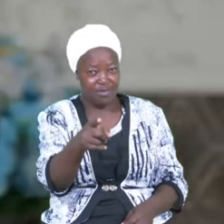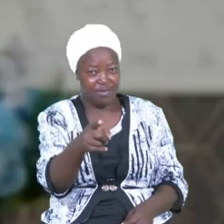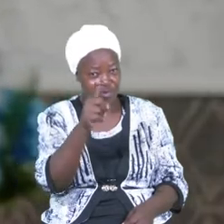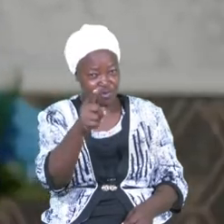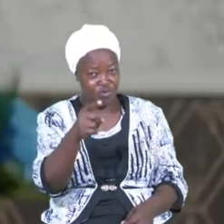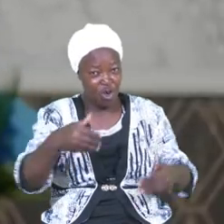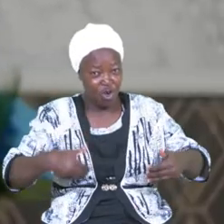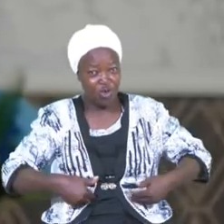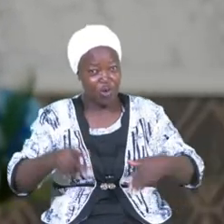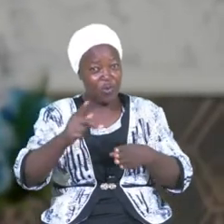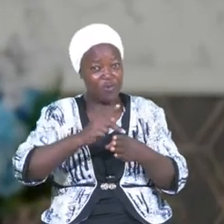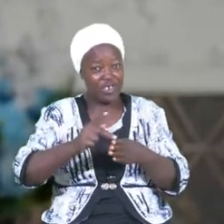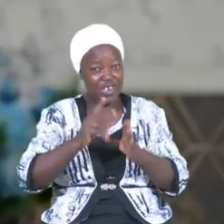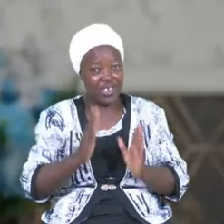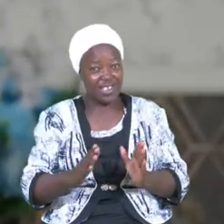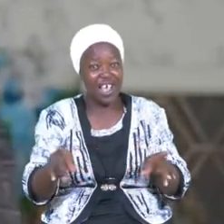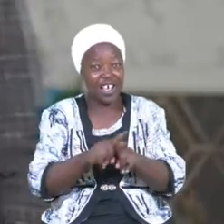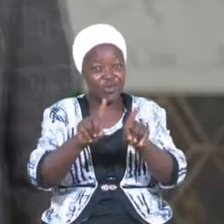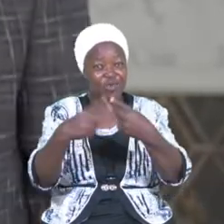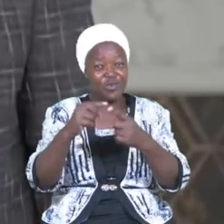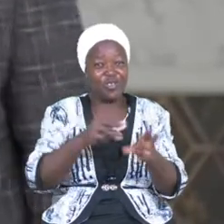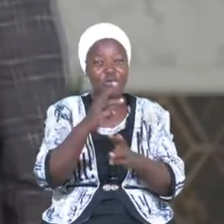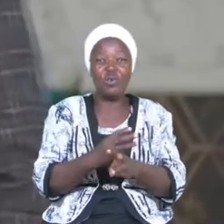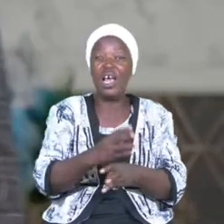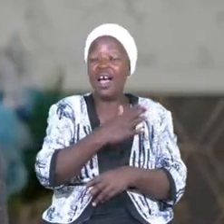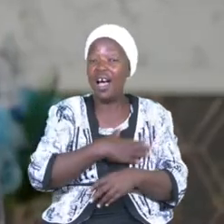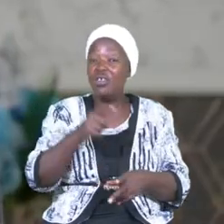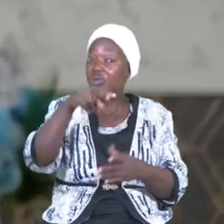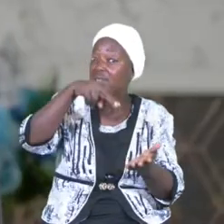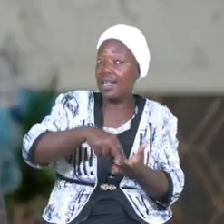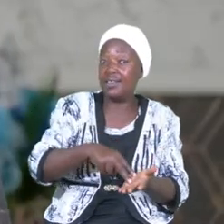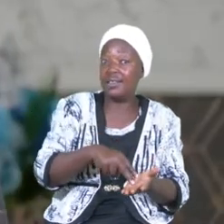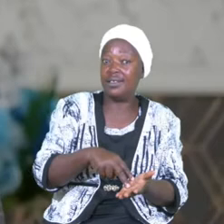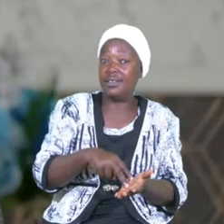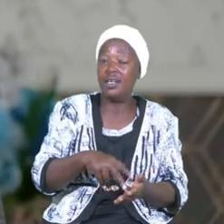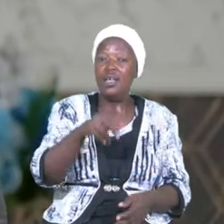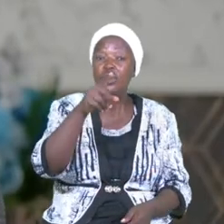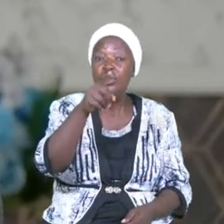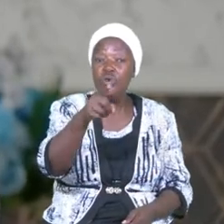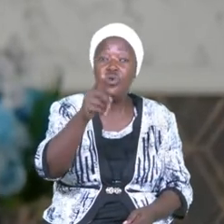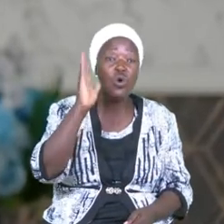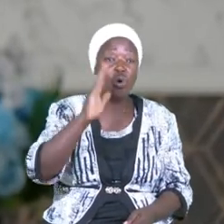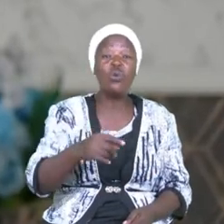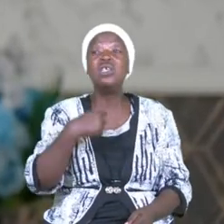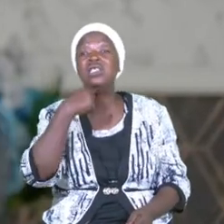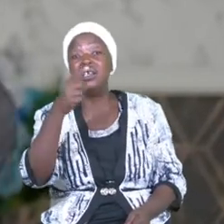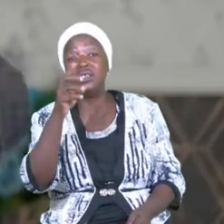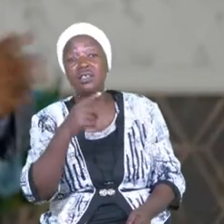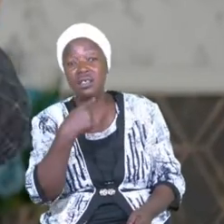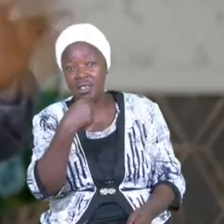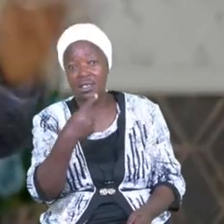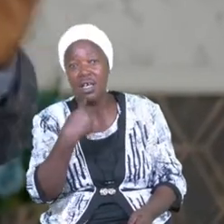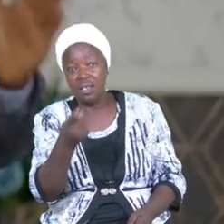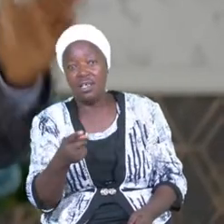as you go to the world and you stand, you will dictate the principle and the